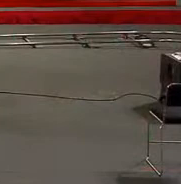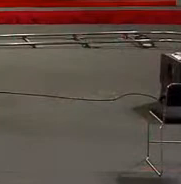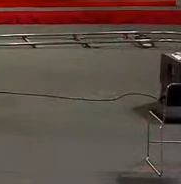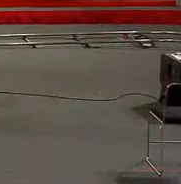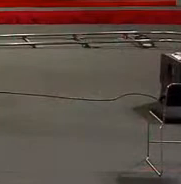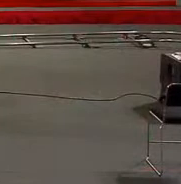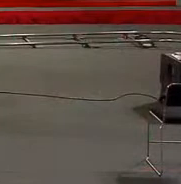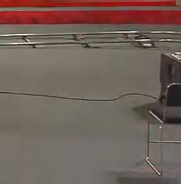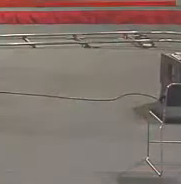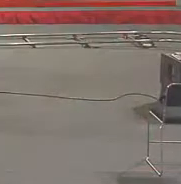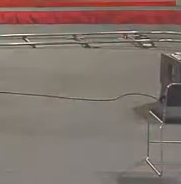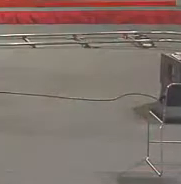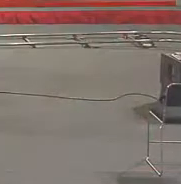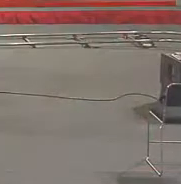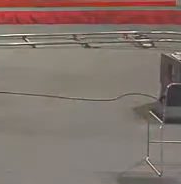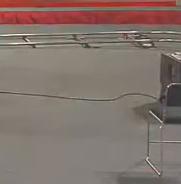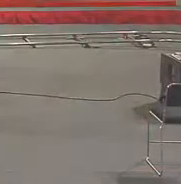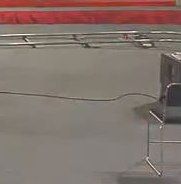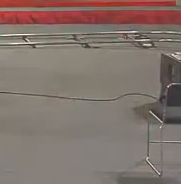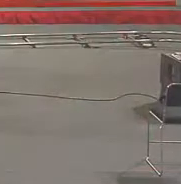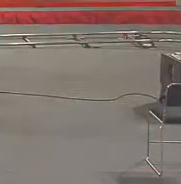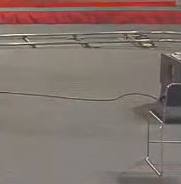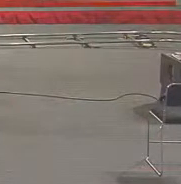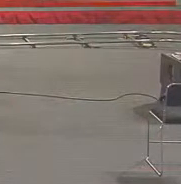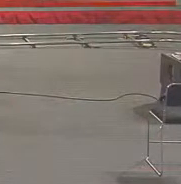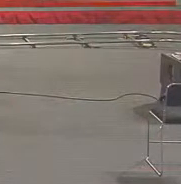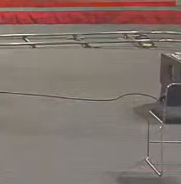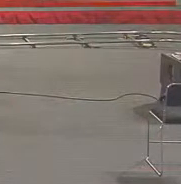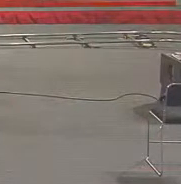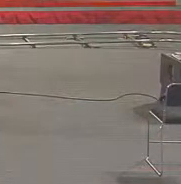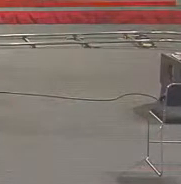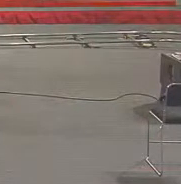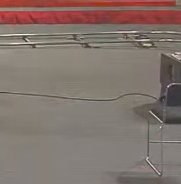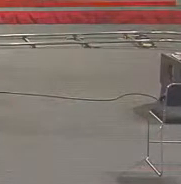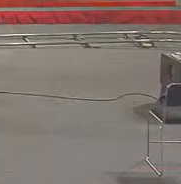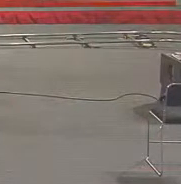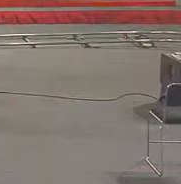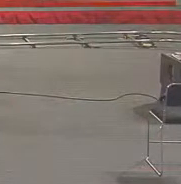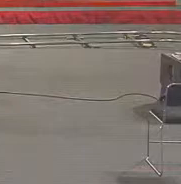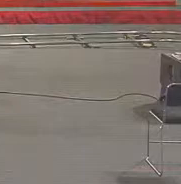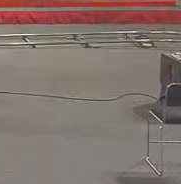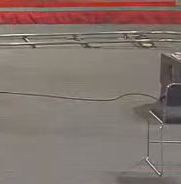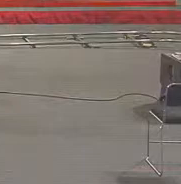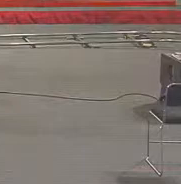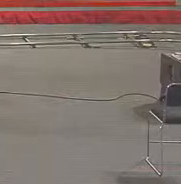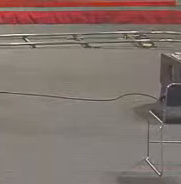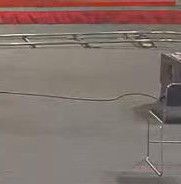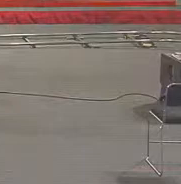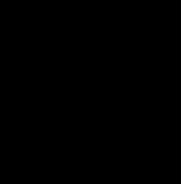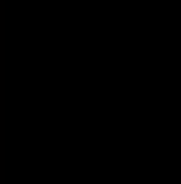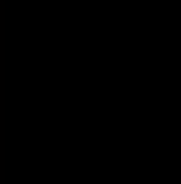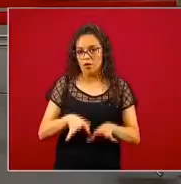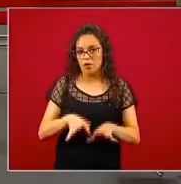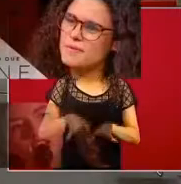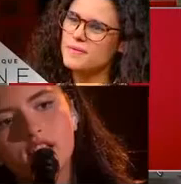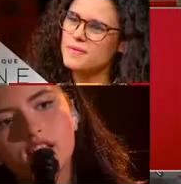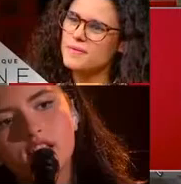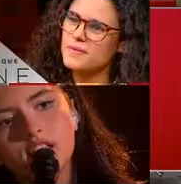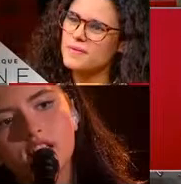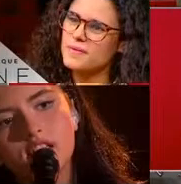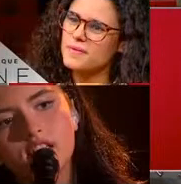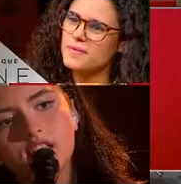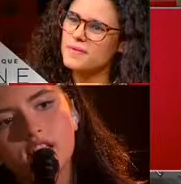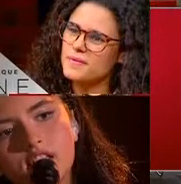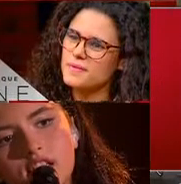improve the quality air, among other qualities. So right now it's